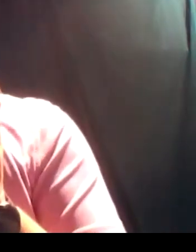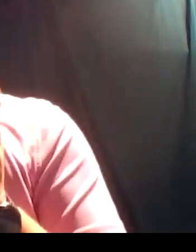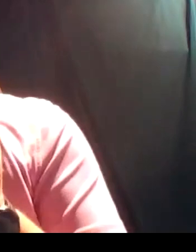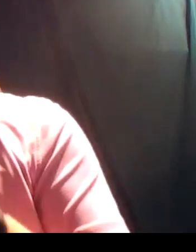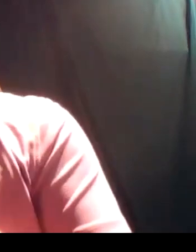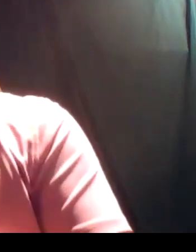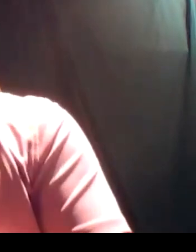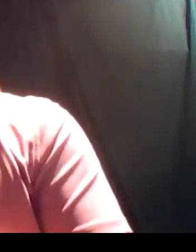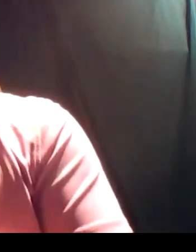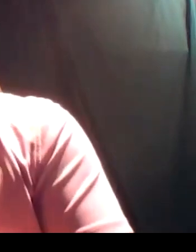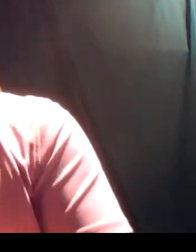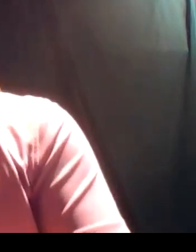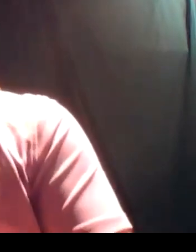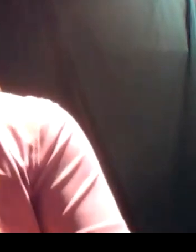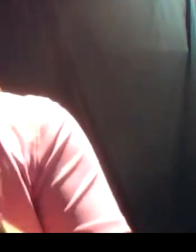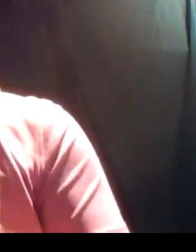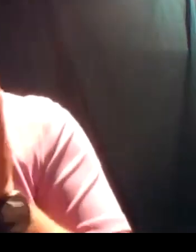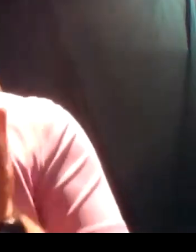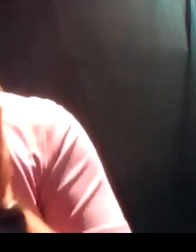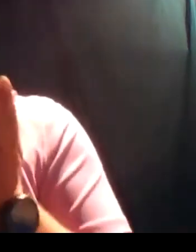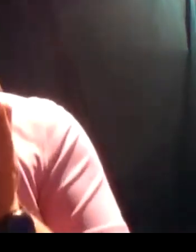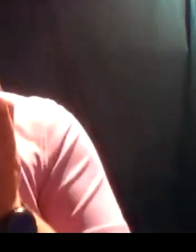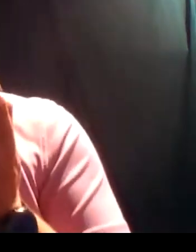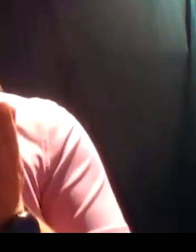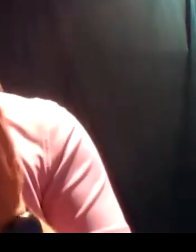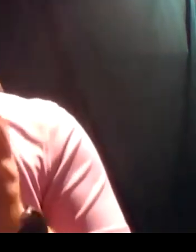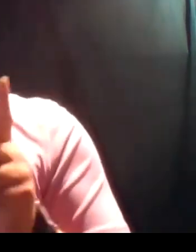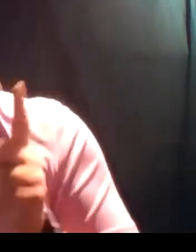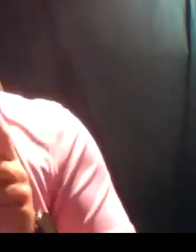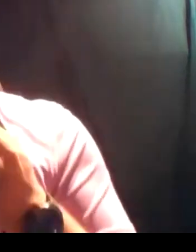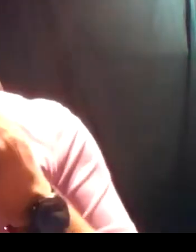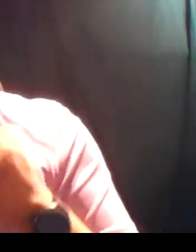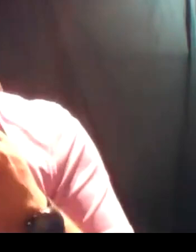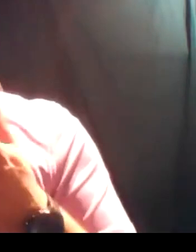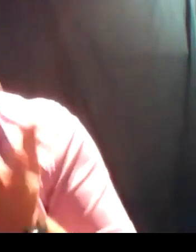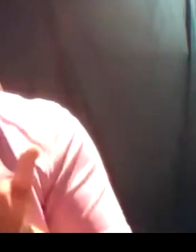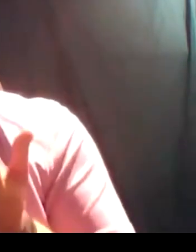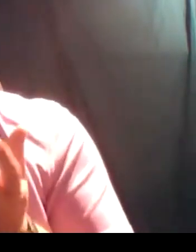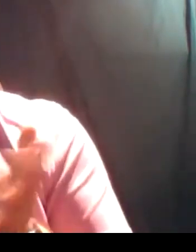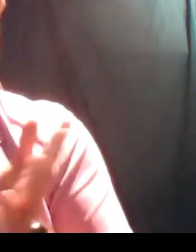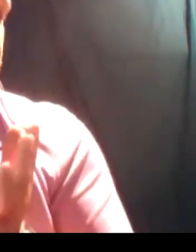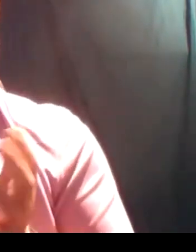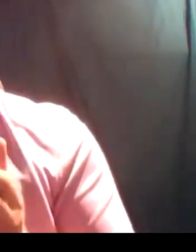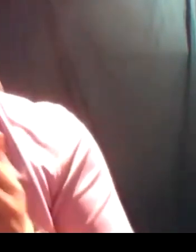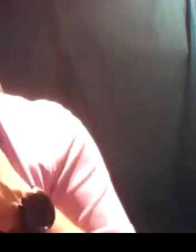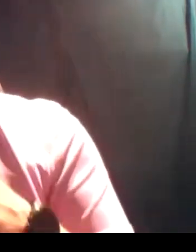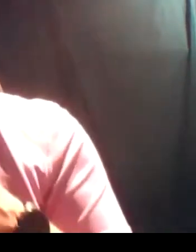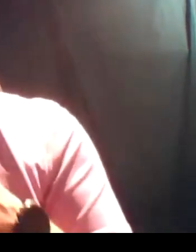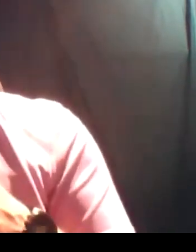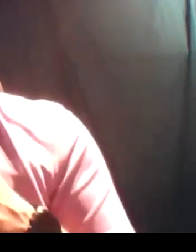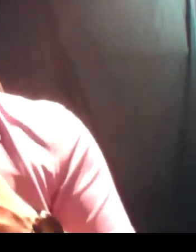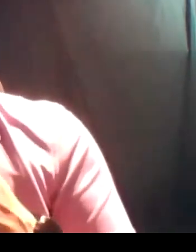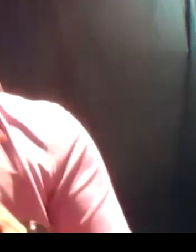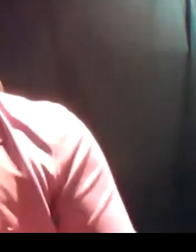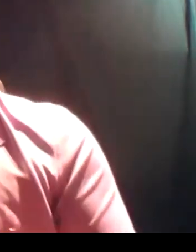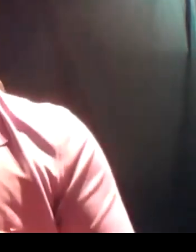getting recommendations from our local regional center about how to identify if there's a problem, receiving